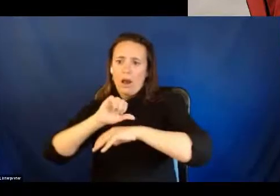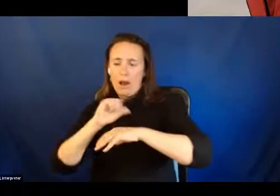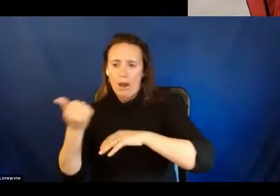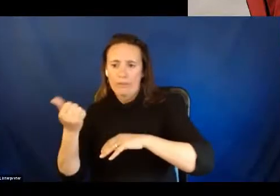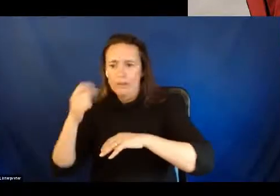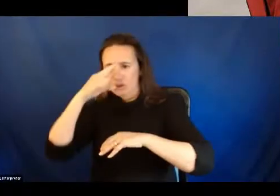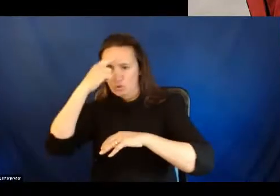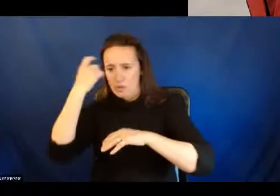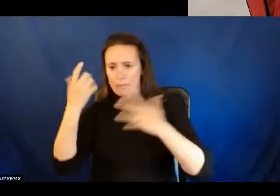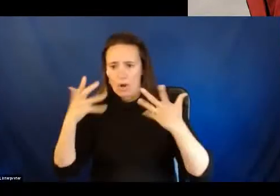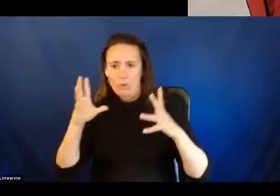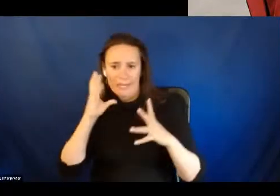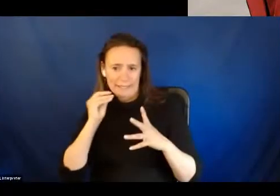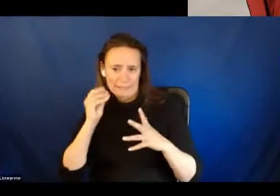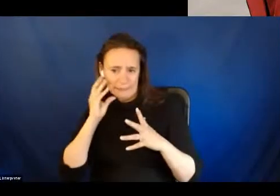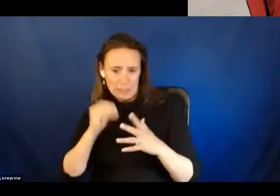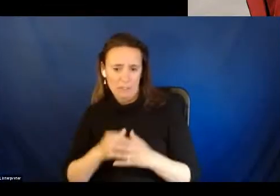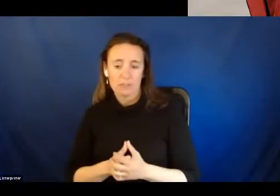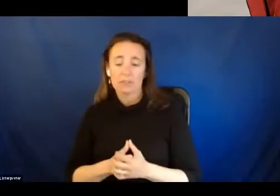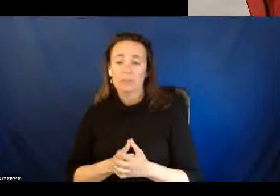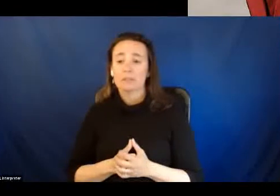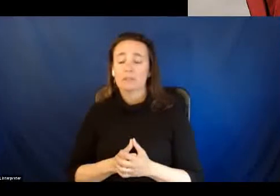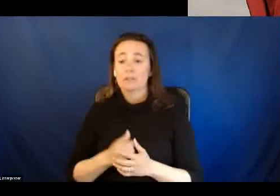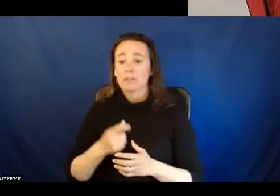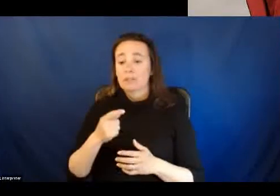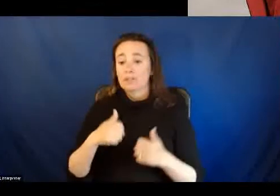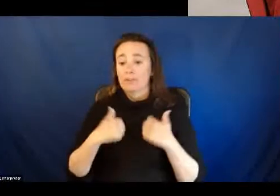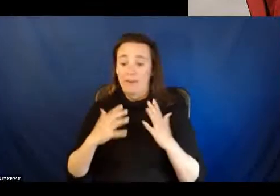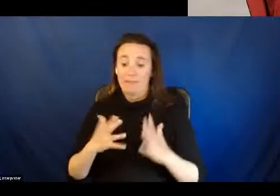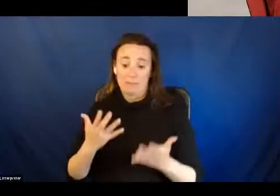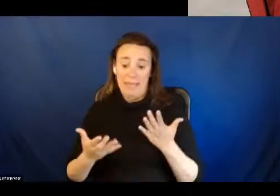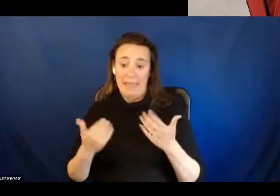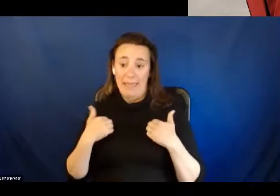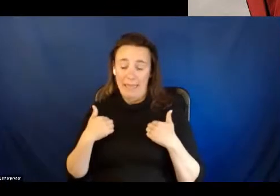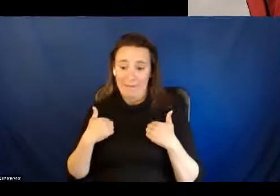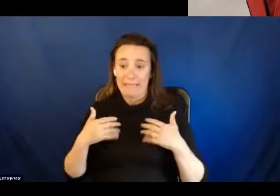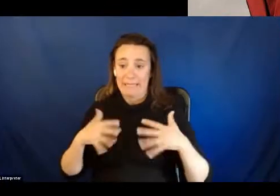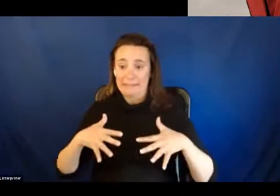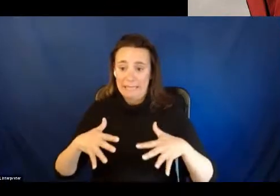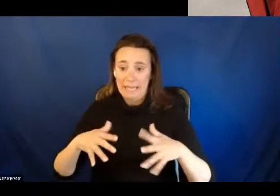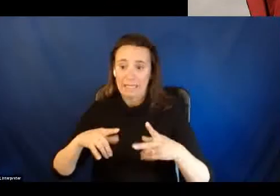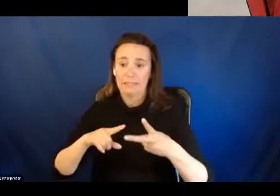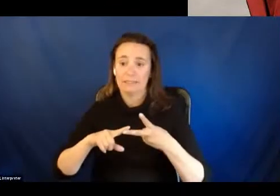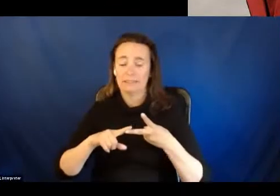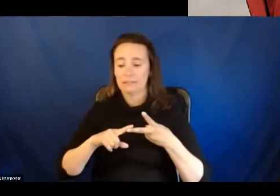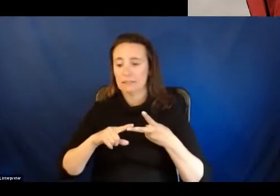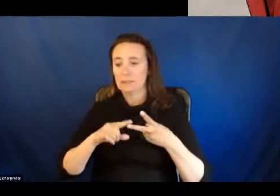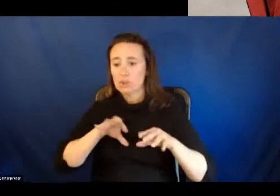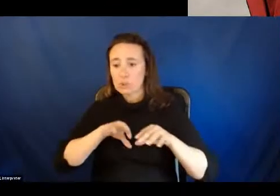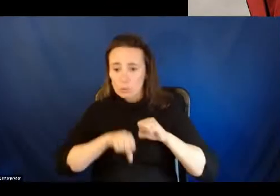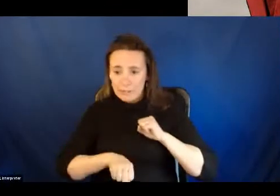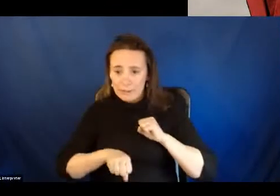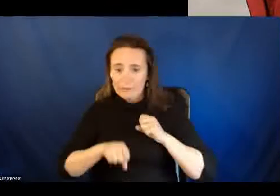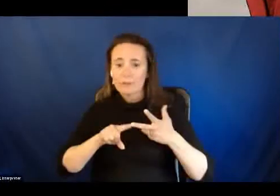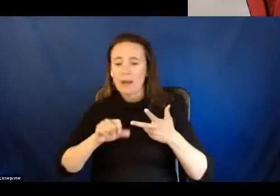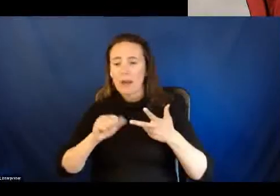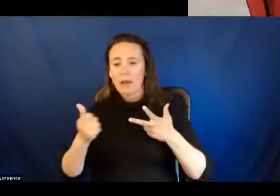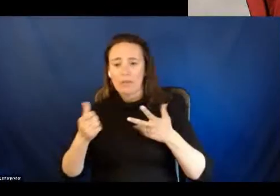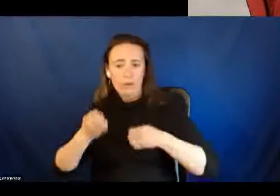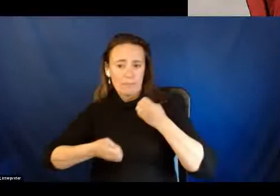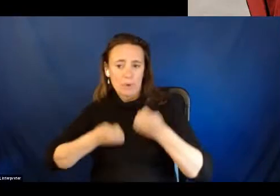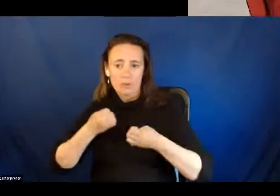Survivors could be experiencing high levels of anxiety, grief, and many other emotions that exacerbate this already